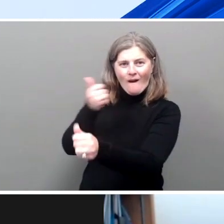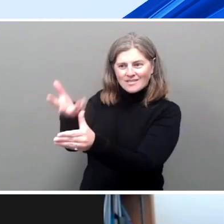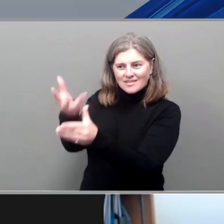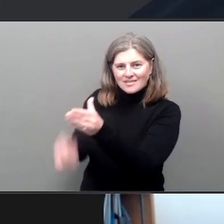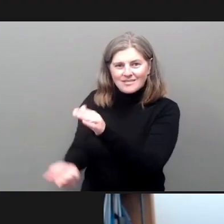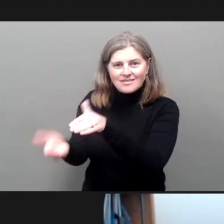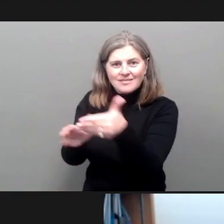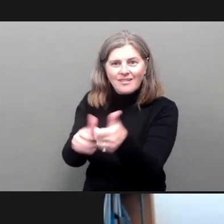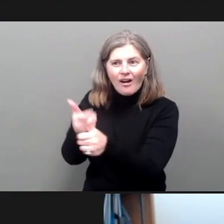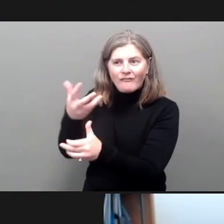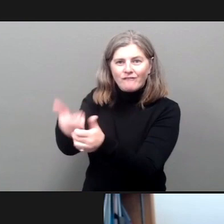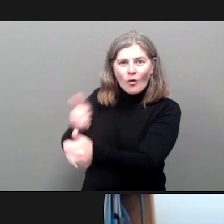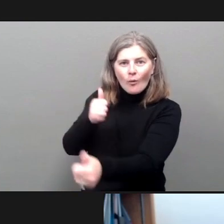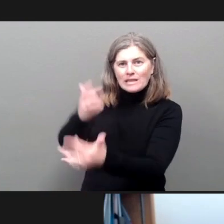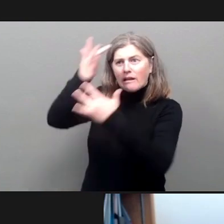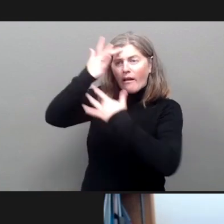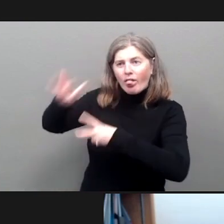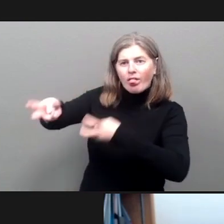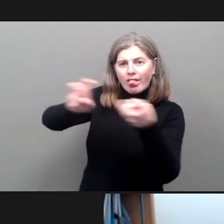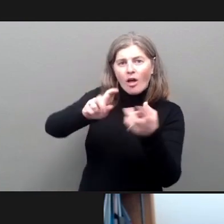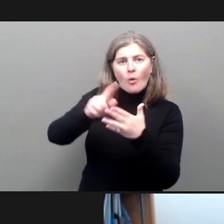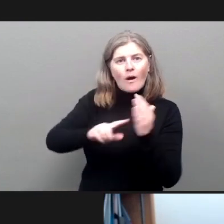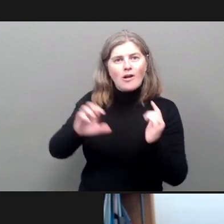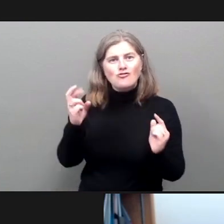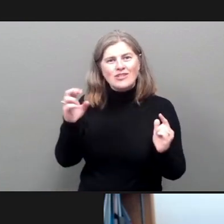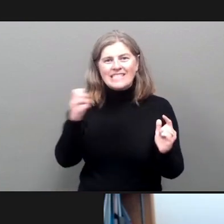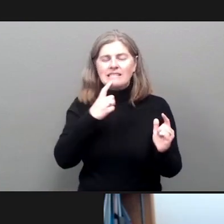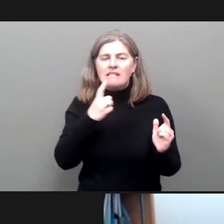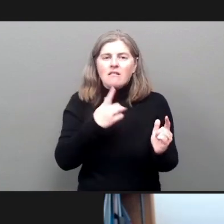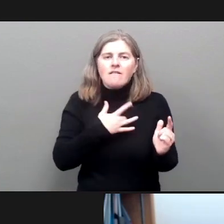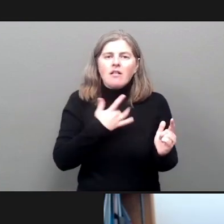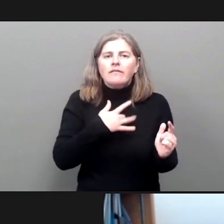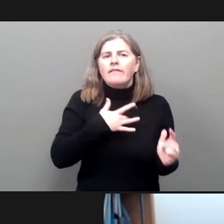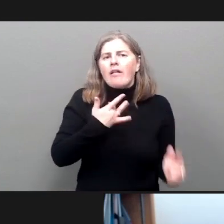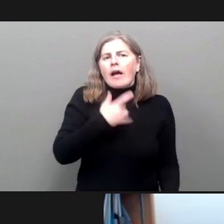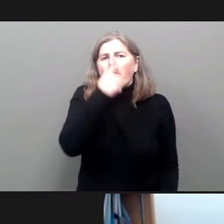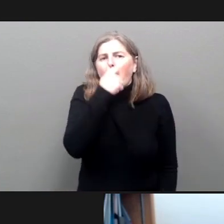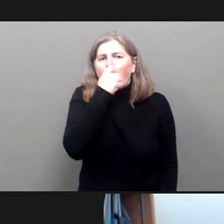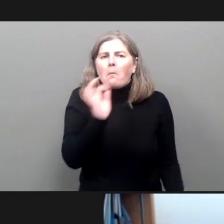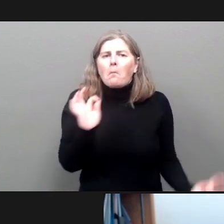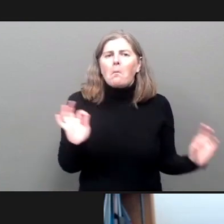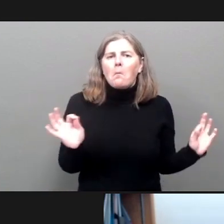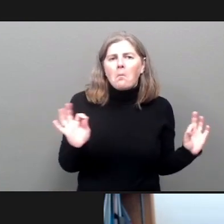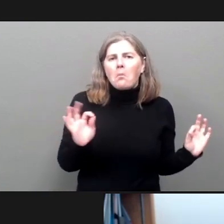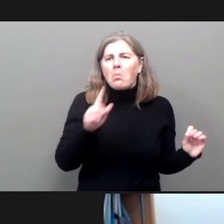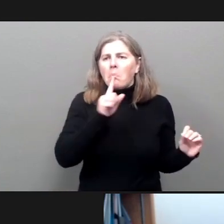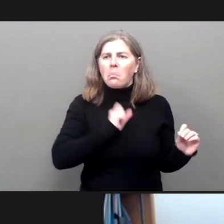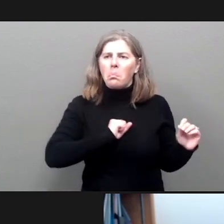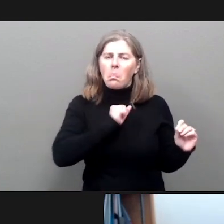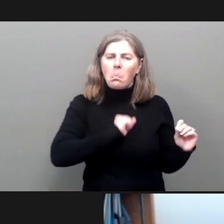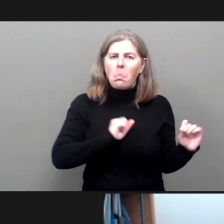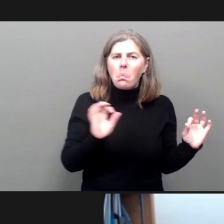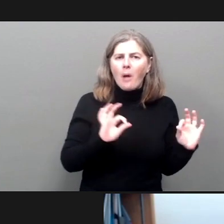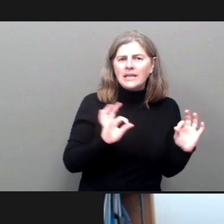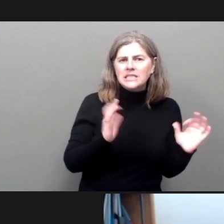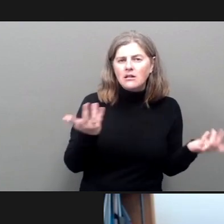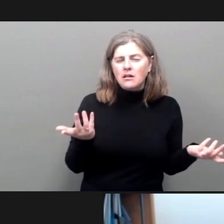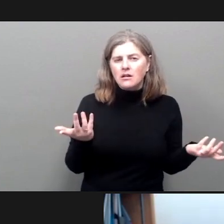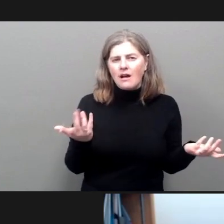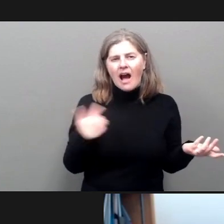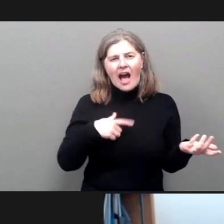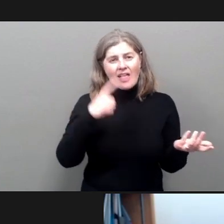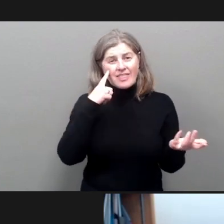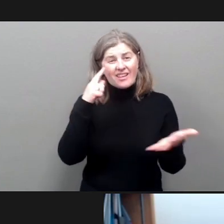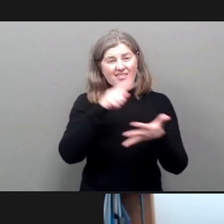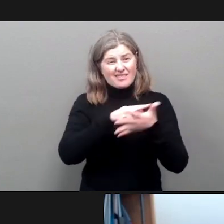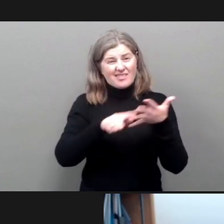and dying, you can get, like Christine said, like a little cold or something like that, or it's not that bad. So I do think a lot of